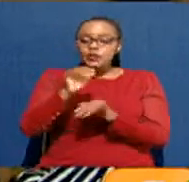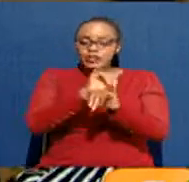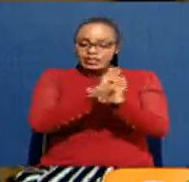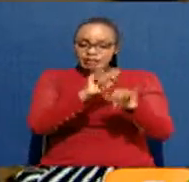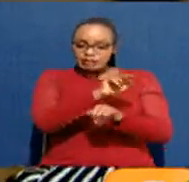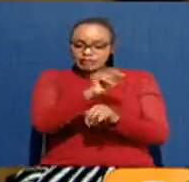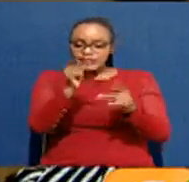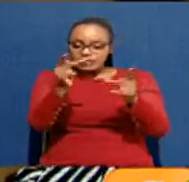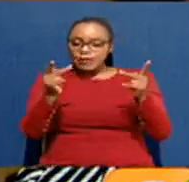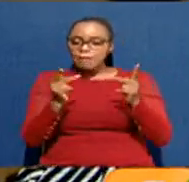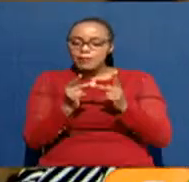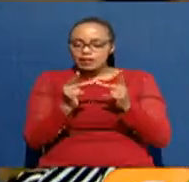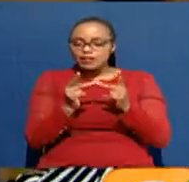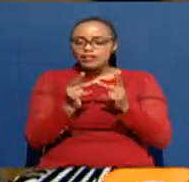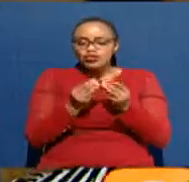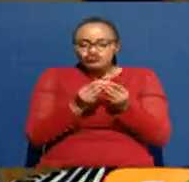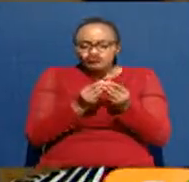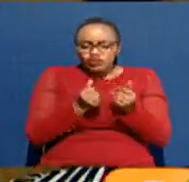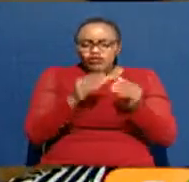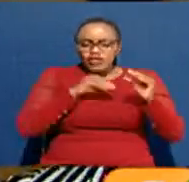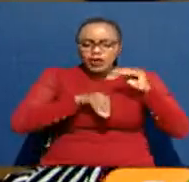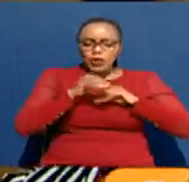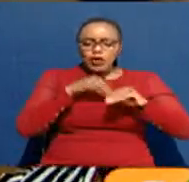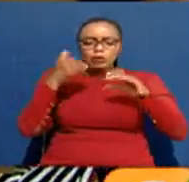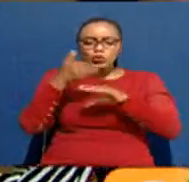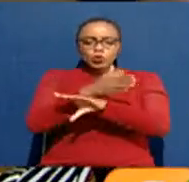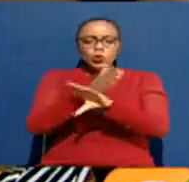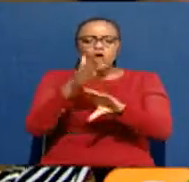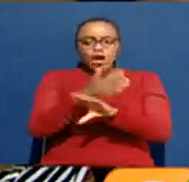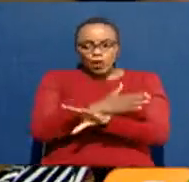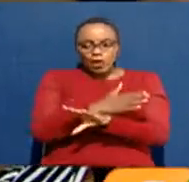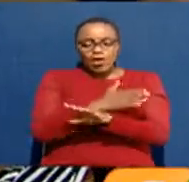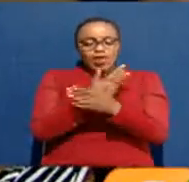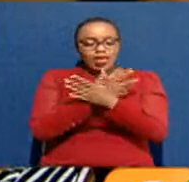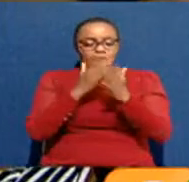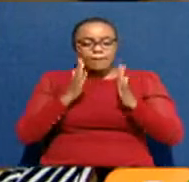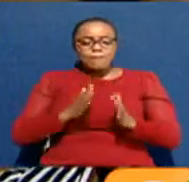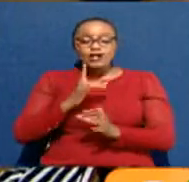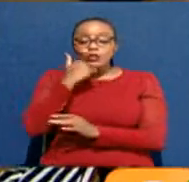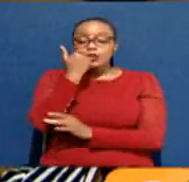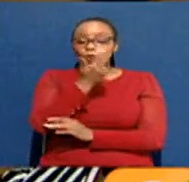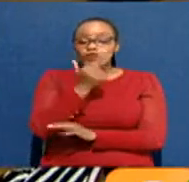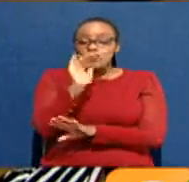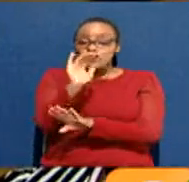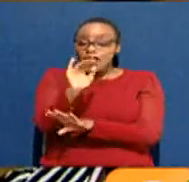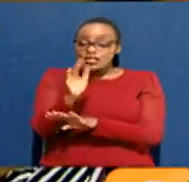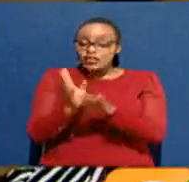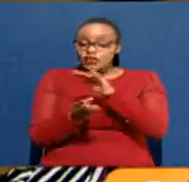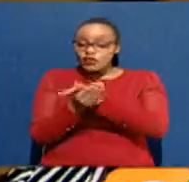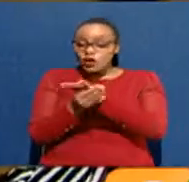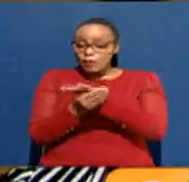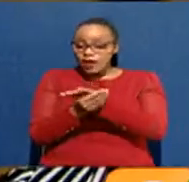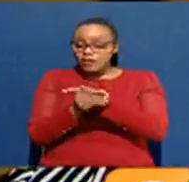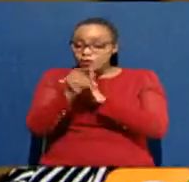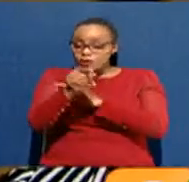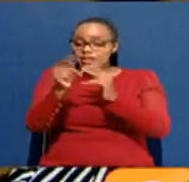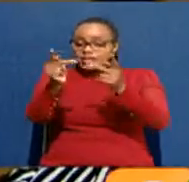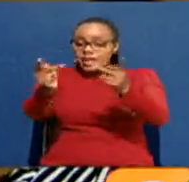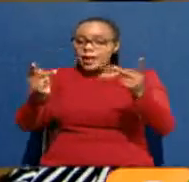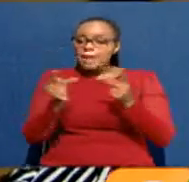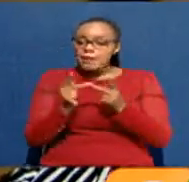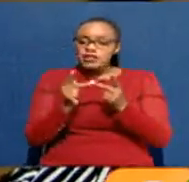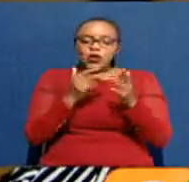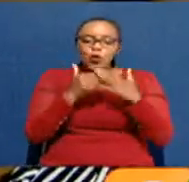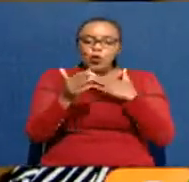this place from corruption, cartels, and anyone who is asking for bribes from this space,